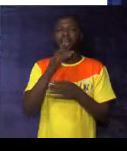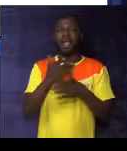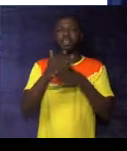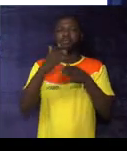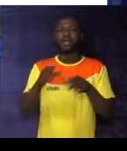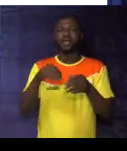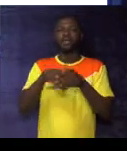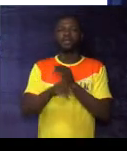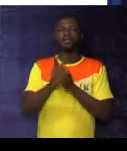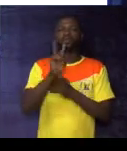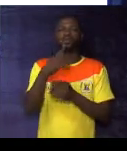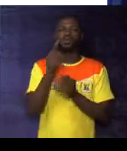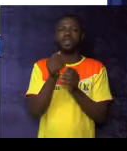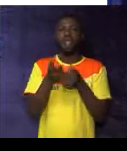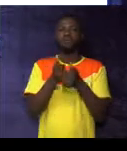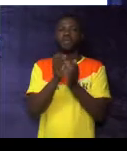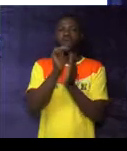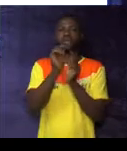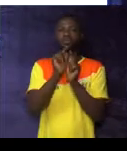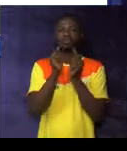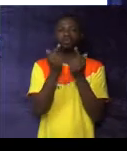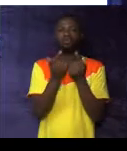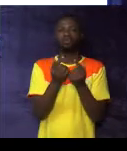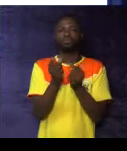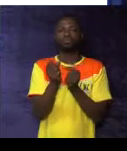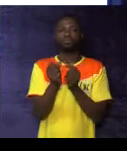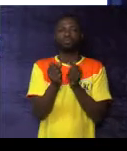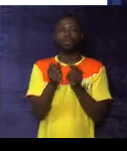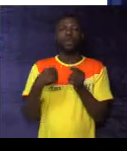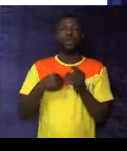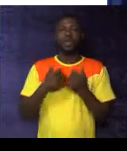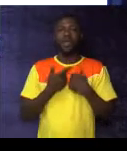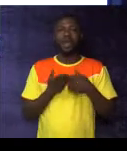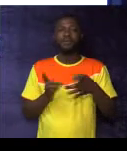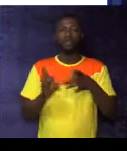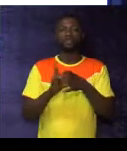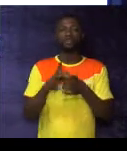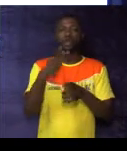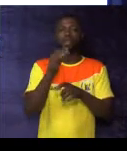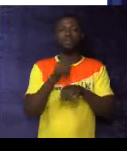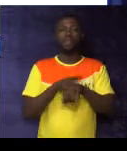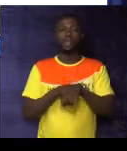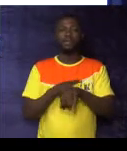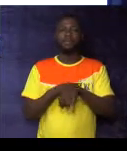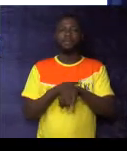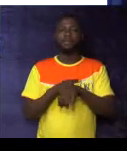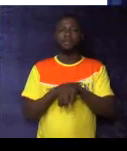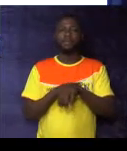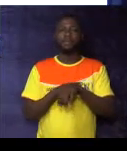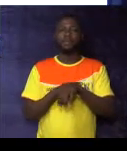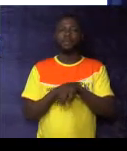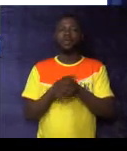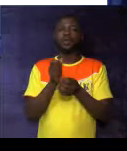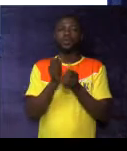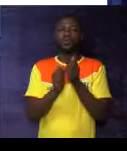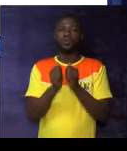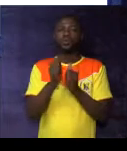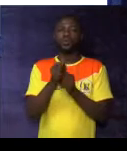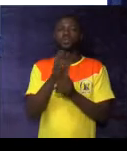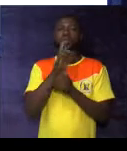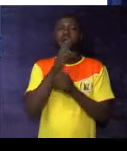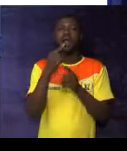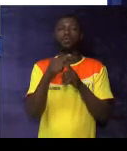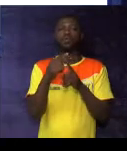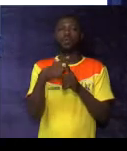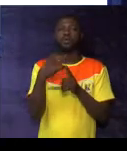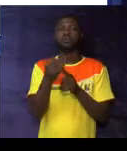They are divided into the following groups. We have conjunctions of time,